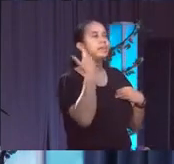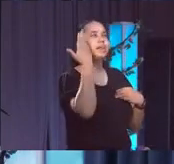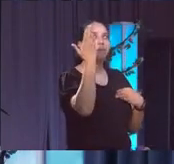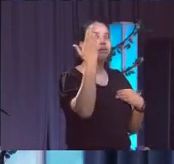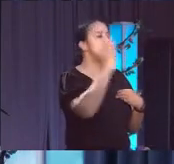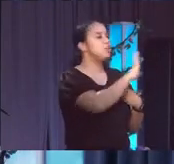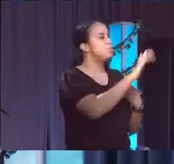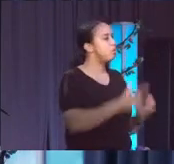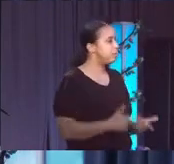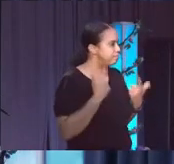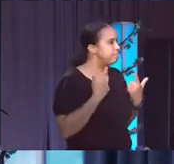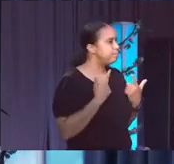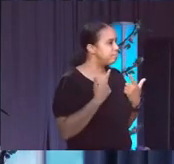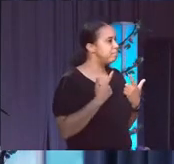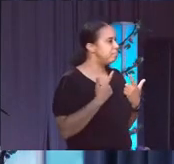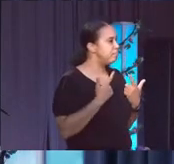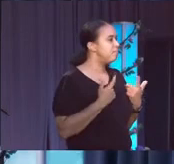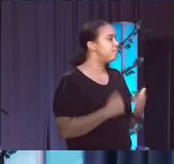in your life?